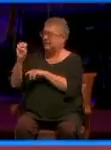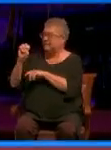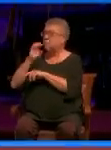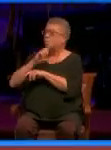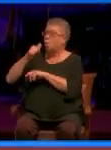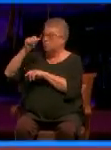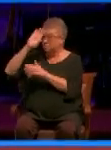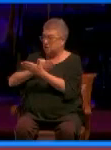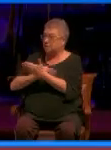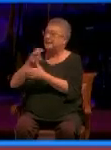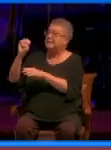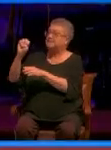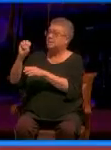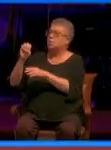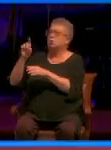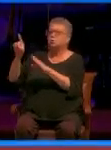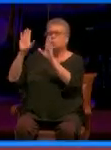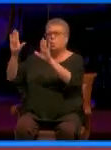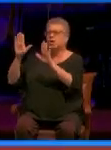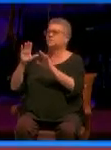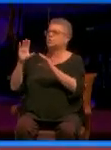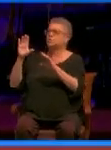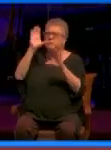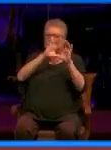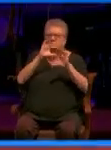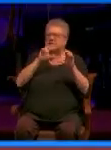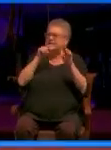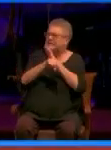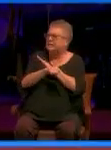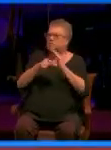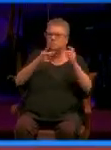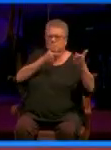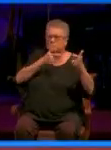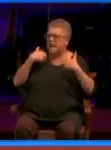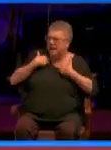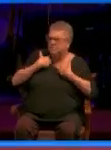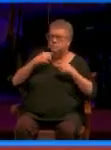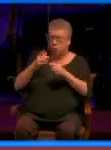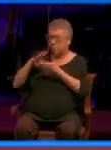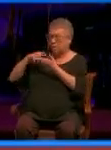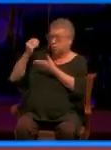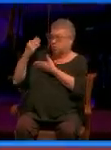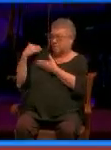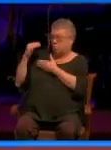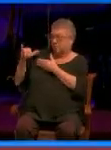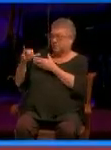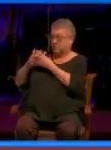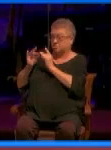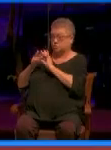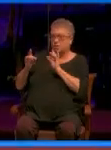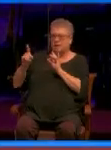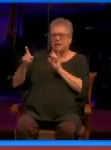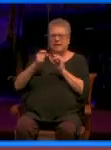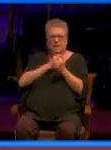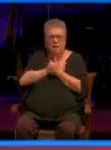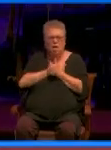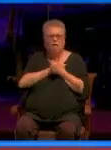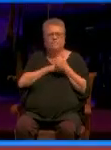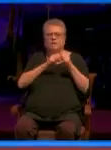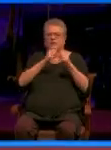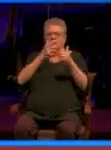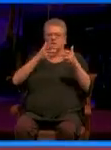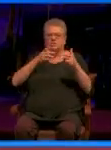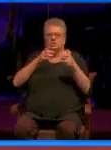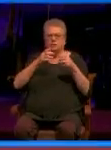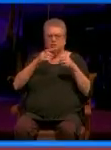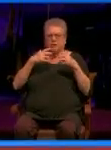says, "Esau, you're a great hunter." We learned this back in the last chapter of our study, that Esau was a man of the field. He loved to hunt. He was